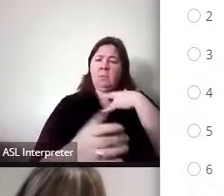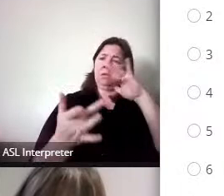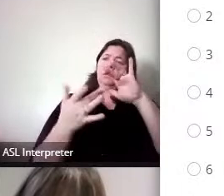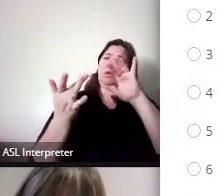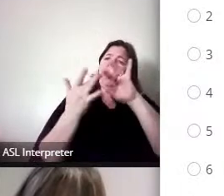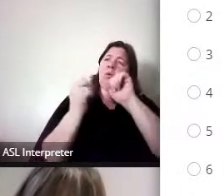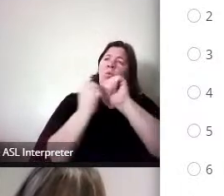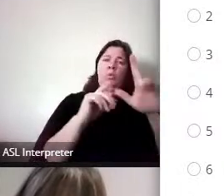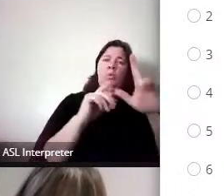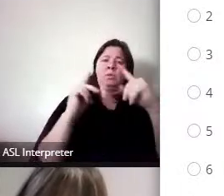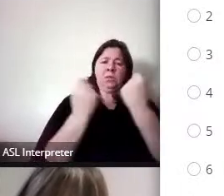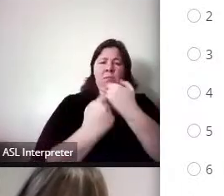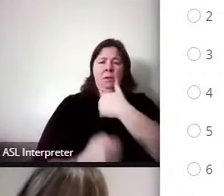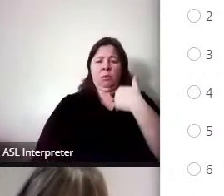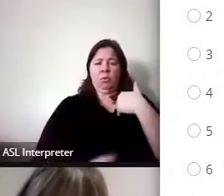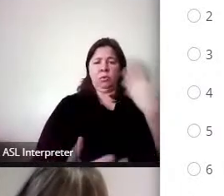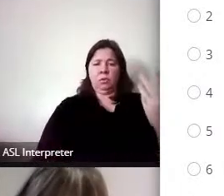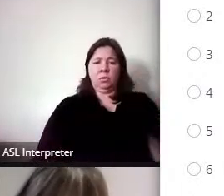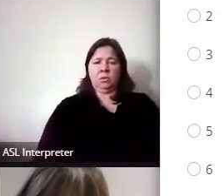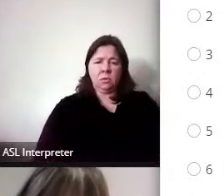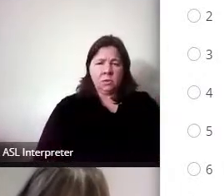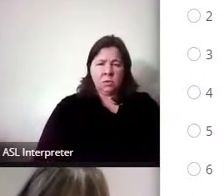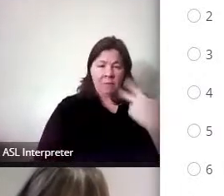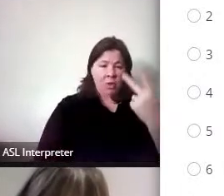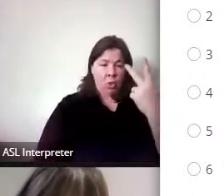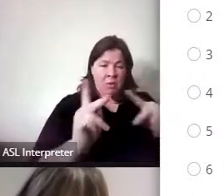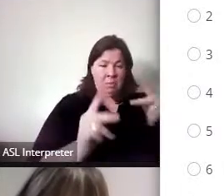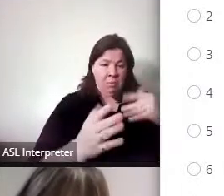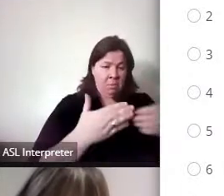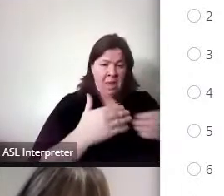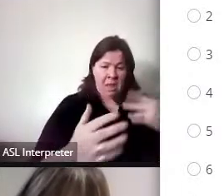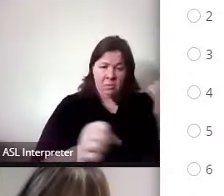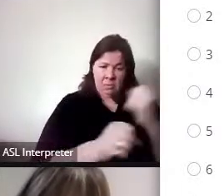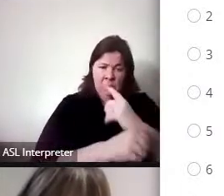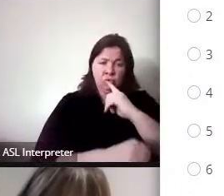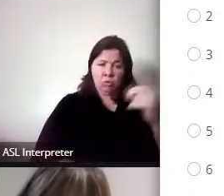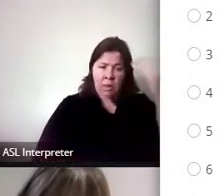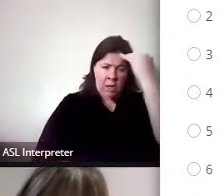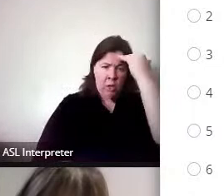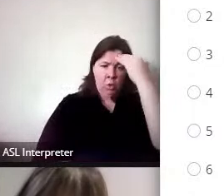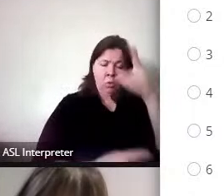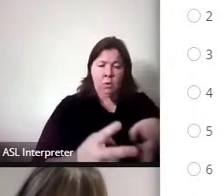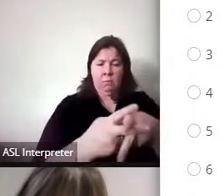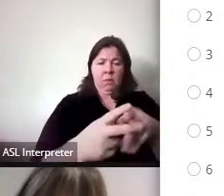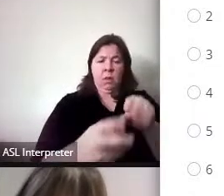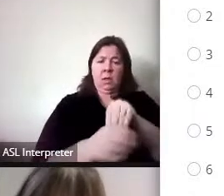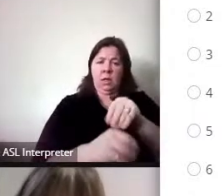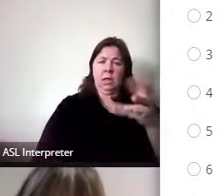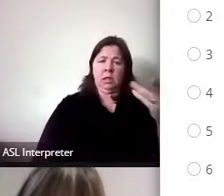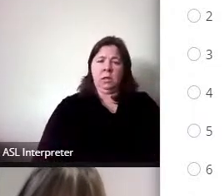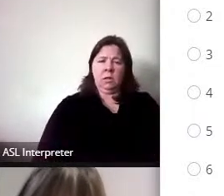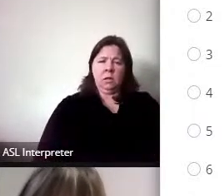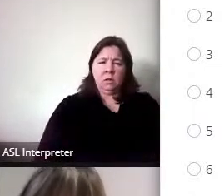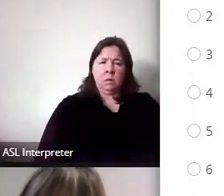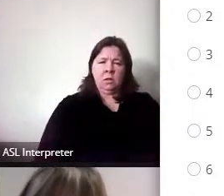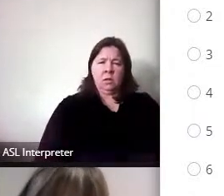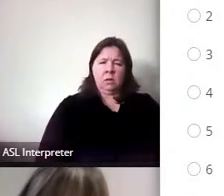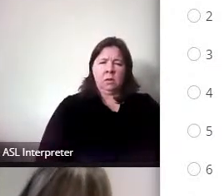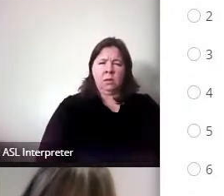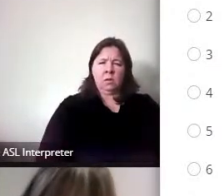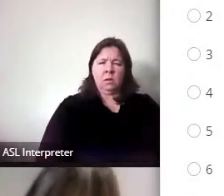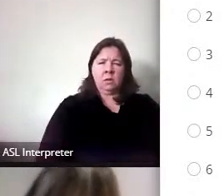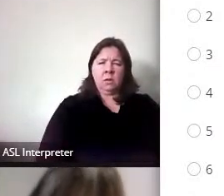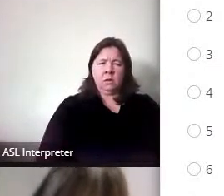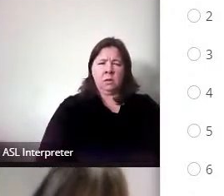your team. You know, even if you've only got 3 people, make sure that they are plugged in, make sure that they are attending these